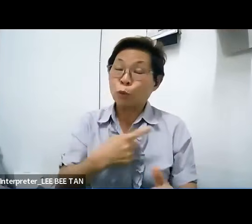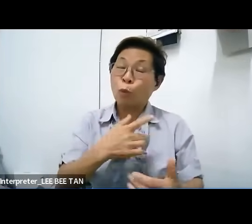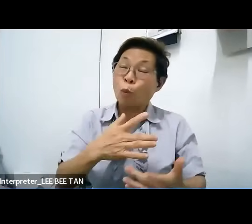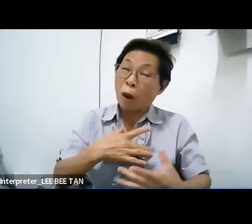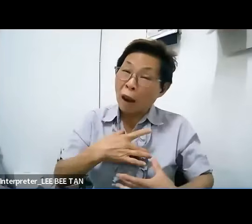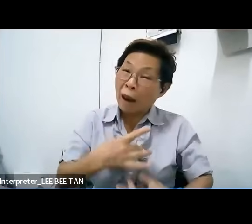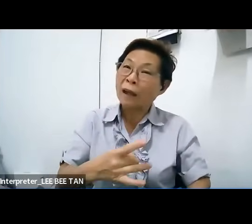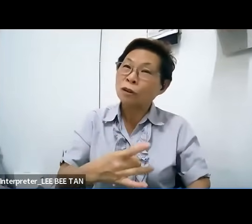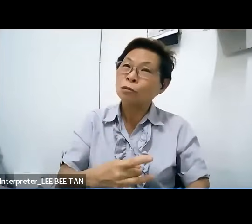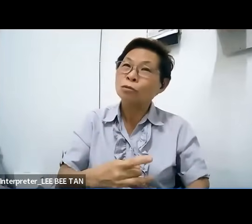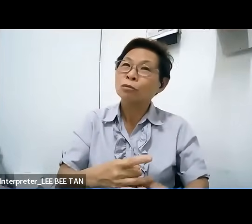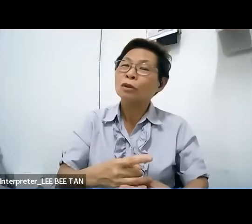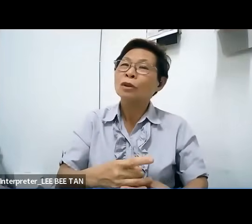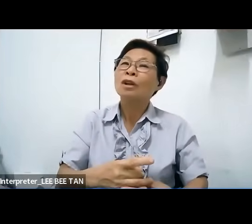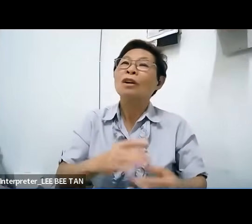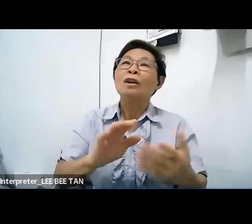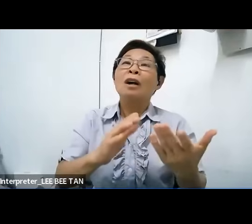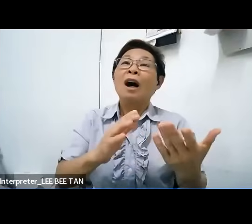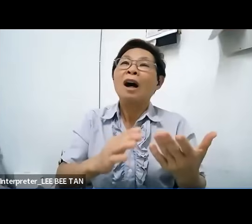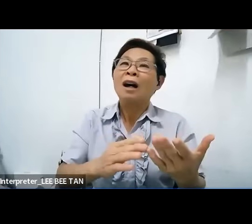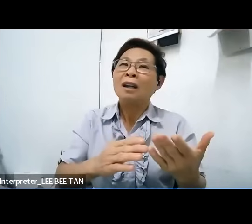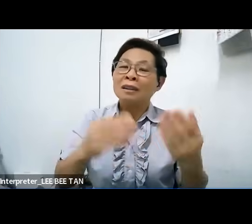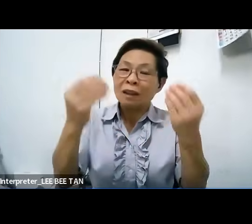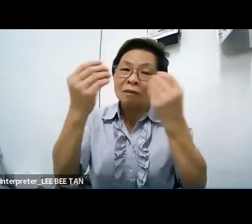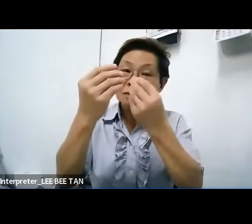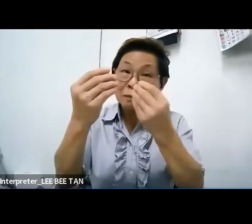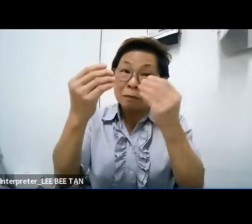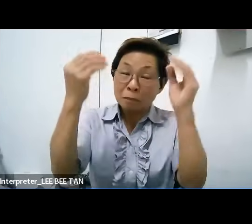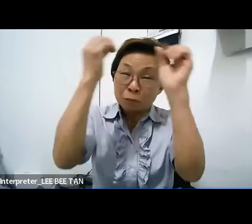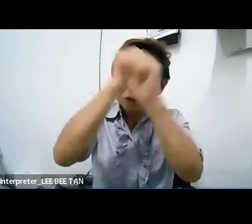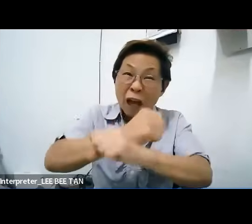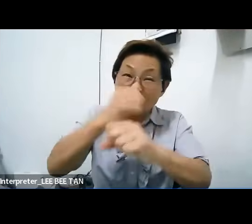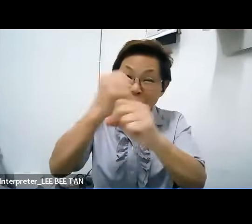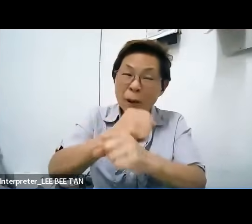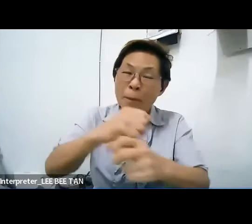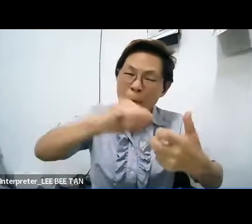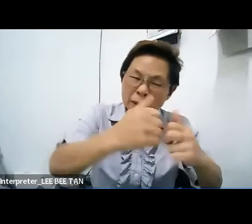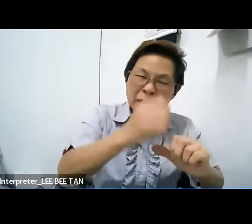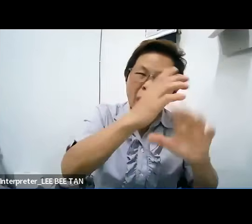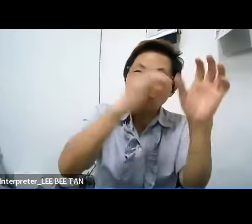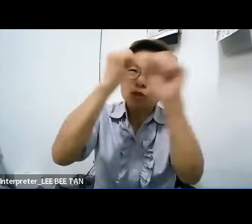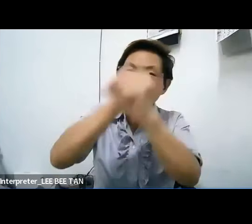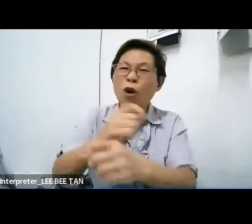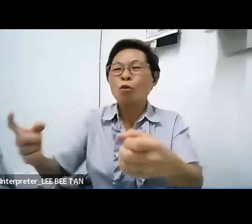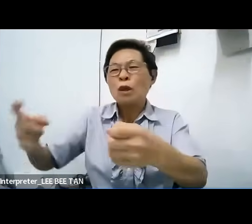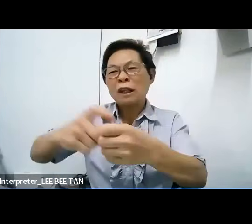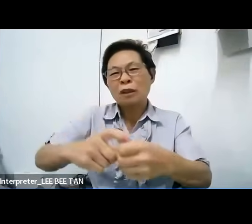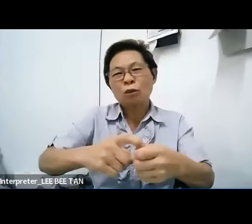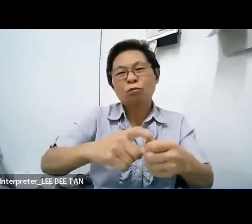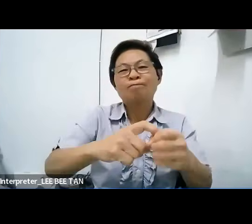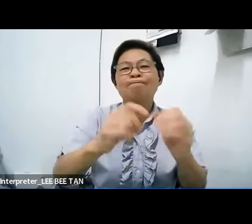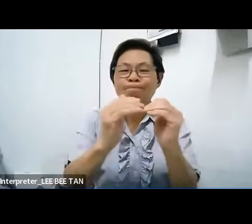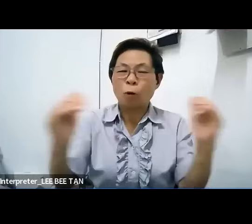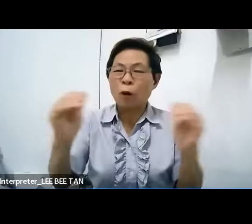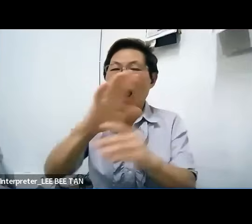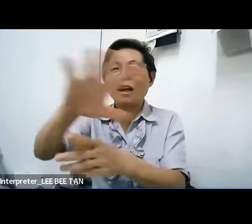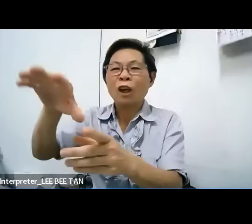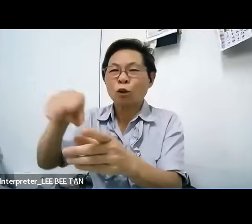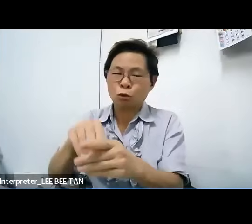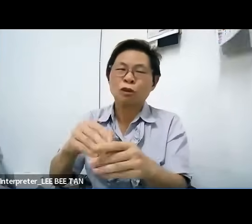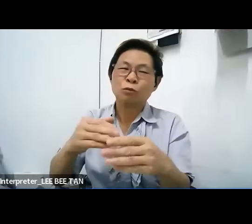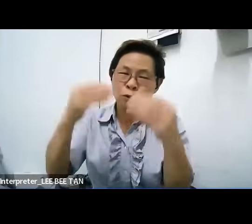some issues and challenges that related to equity and inclusion. And